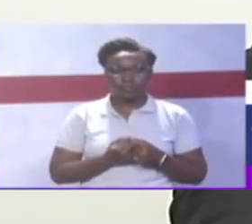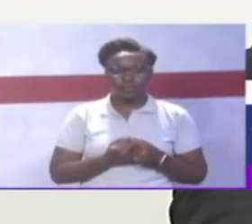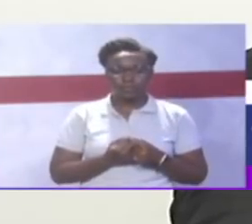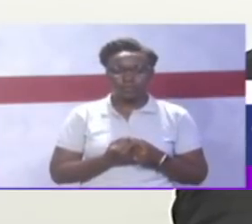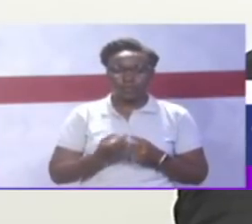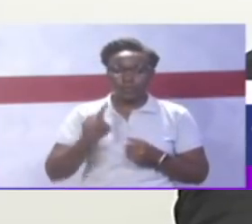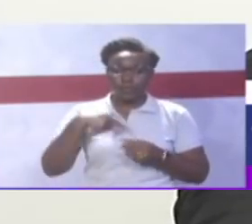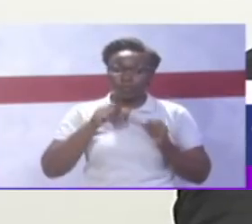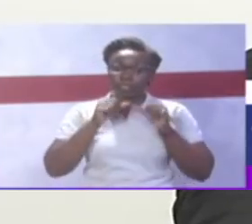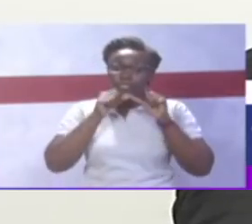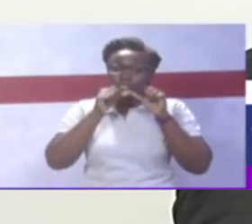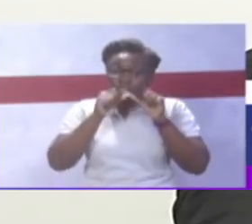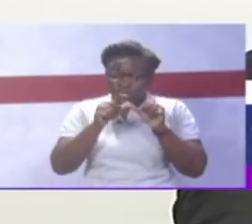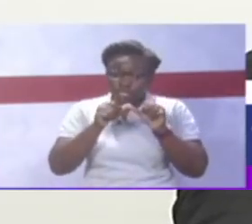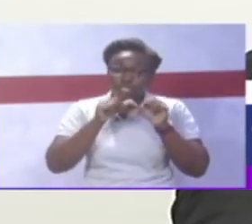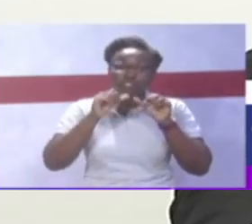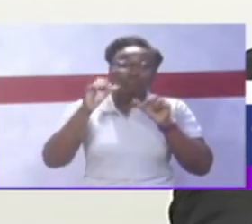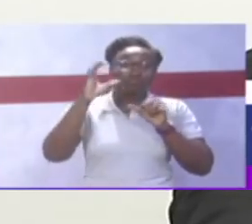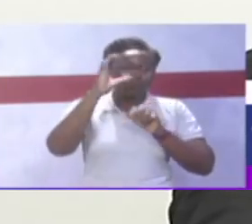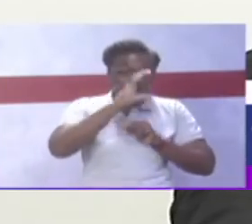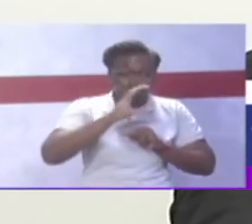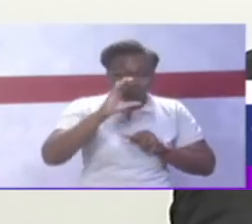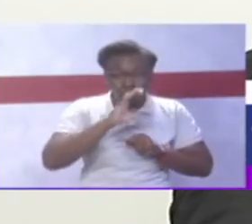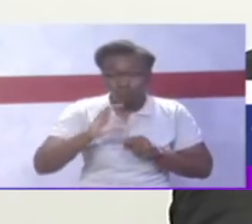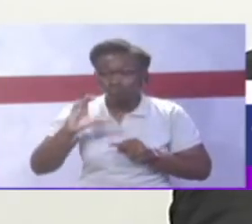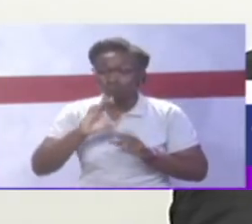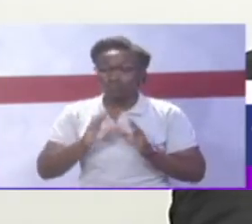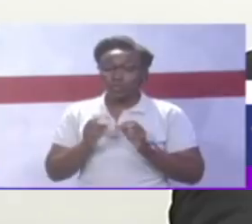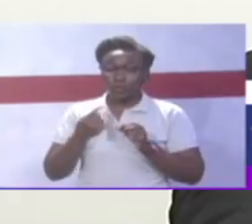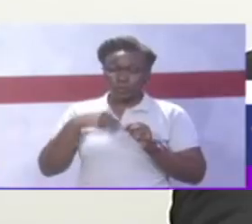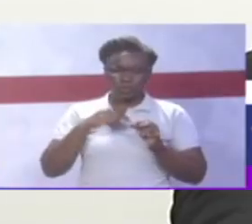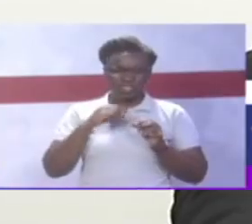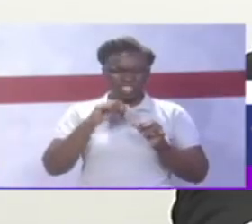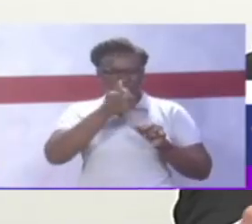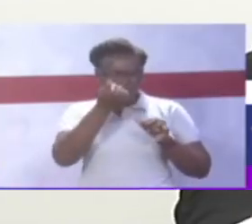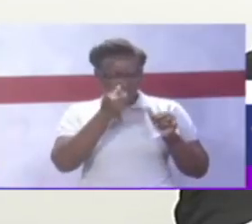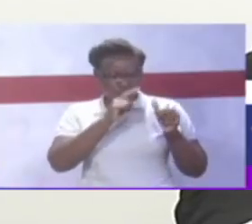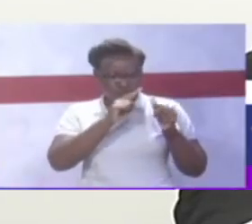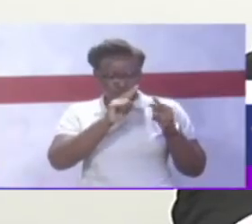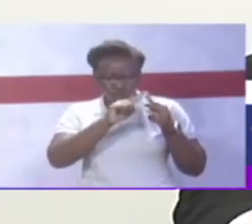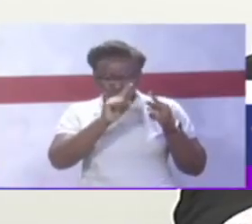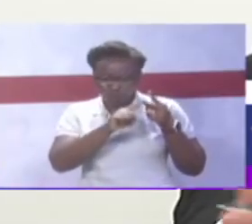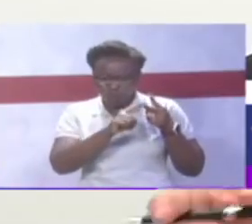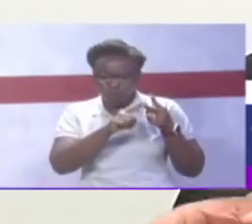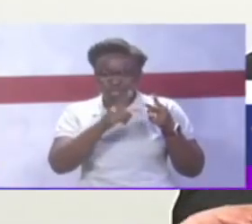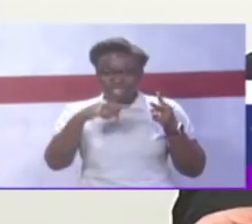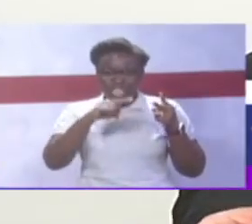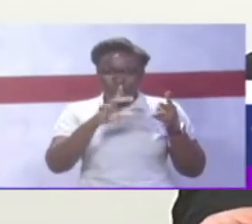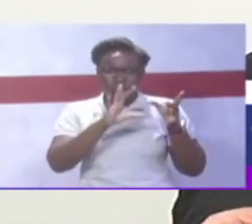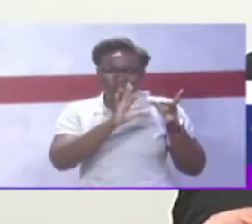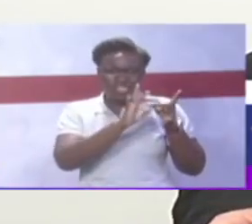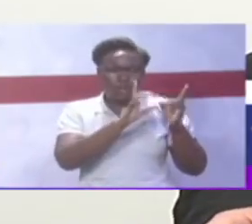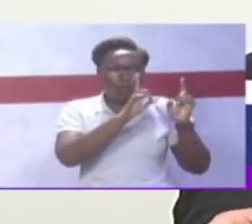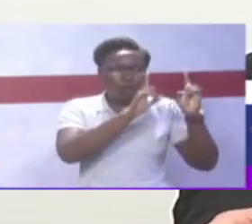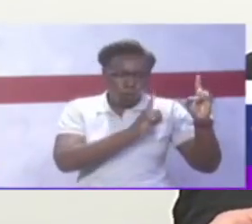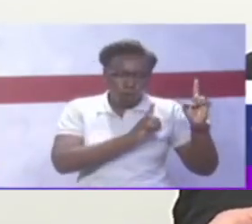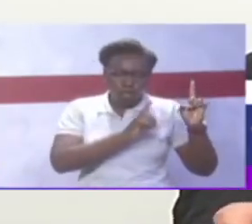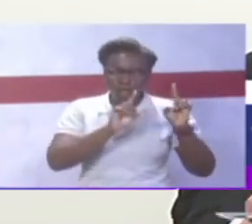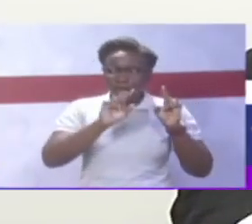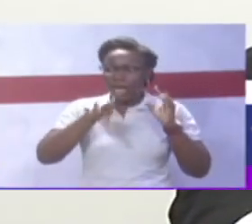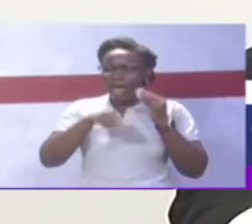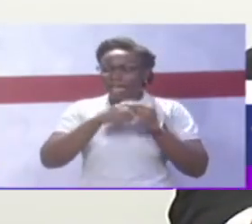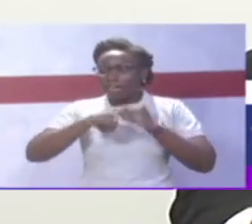the epidemiological investigation. But the other 2, so there was 2 that related to 1 case and another 2 in a different geographic